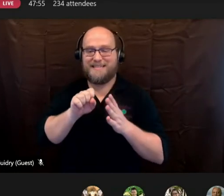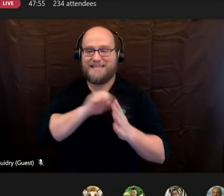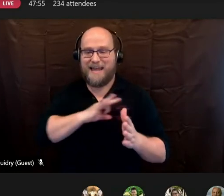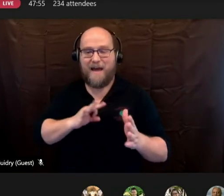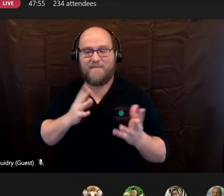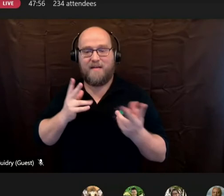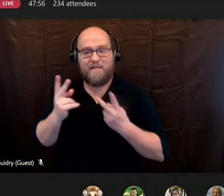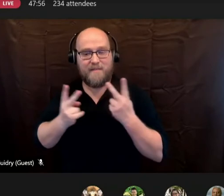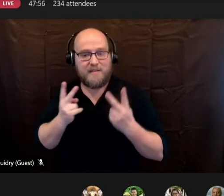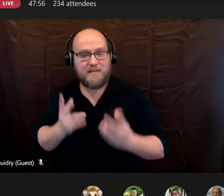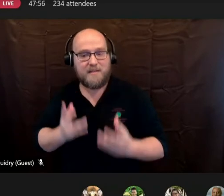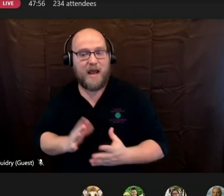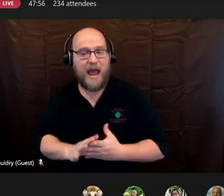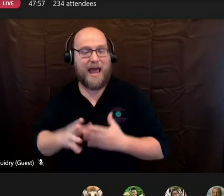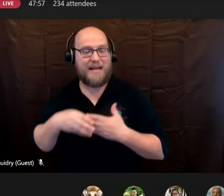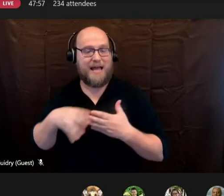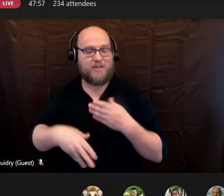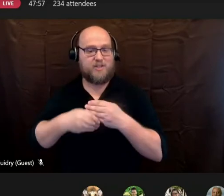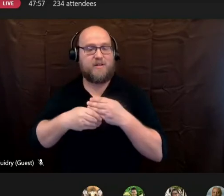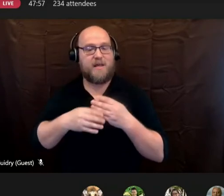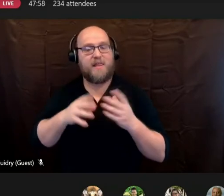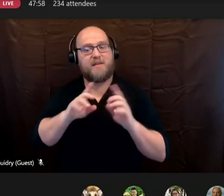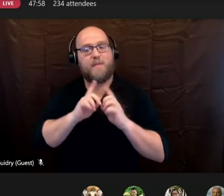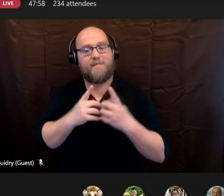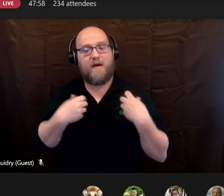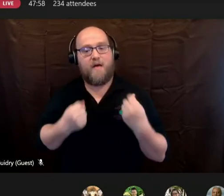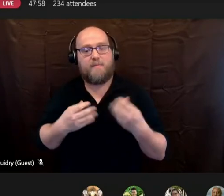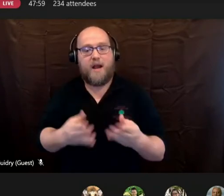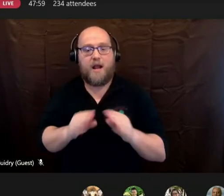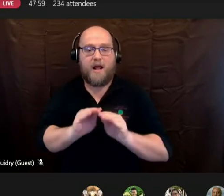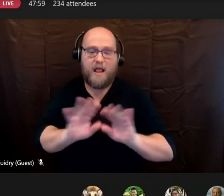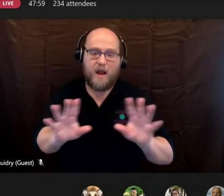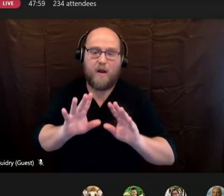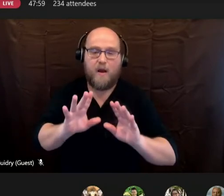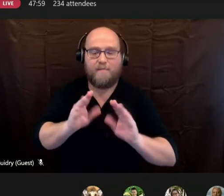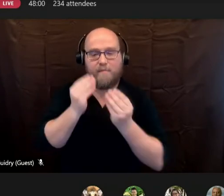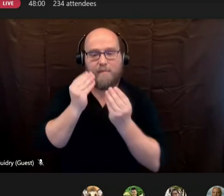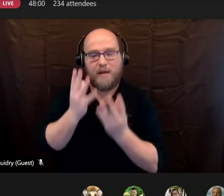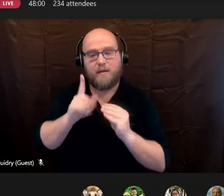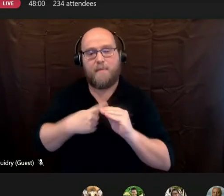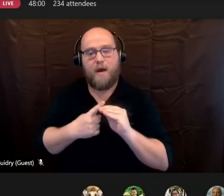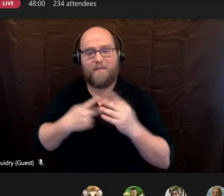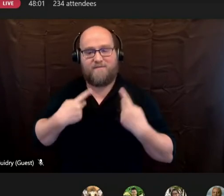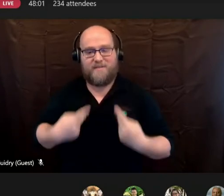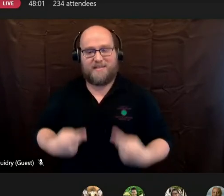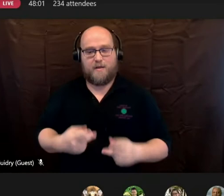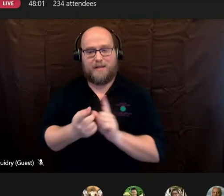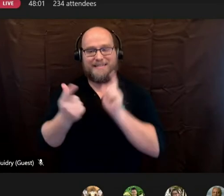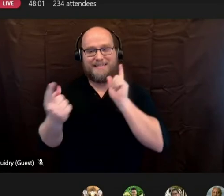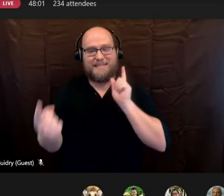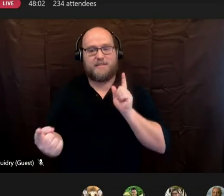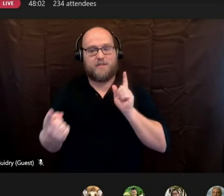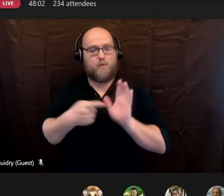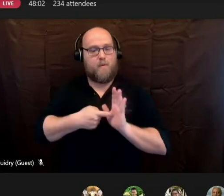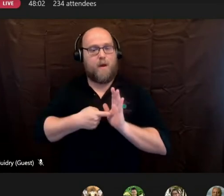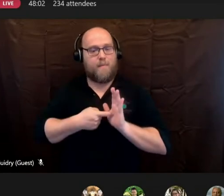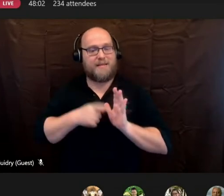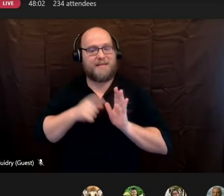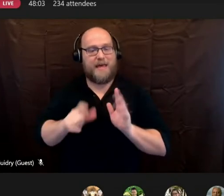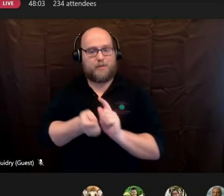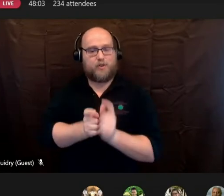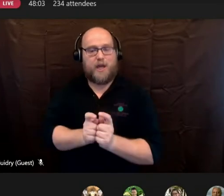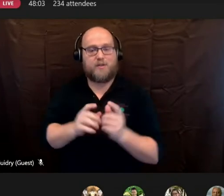with flexibility to accommodate all students who want full-time in-person learning.